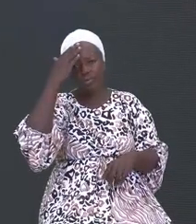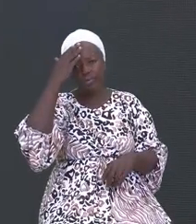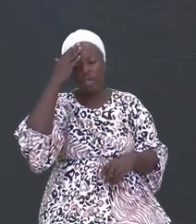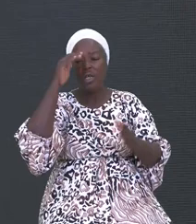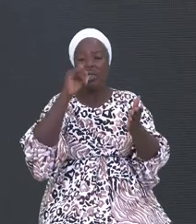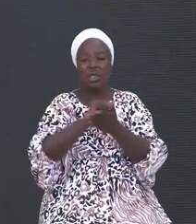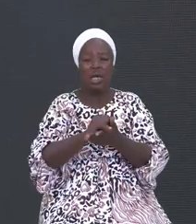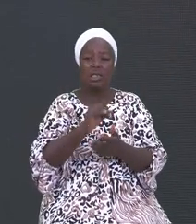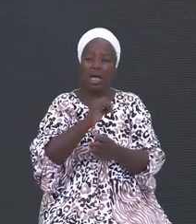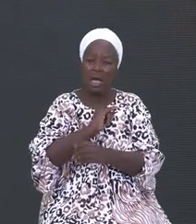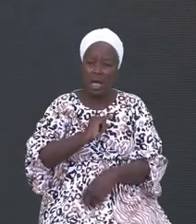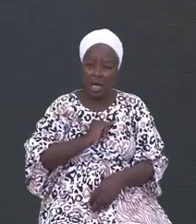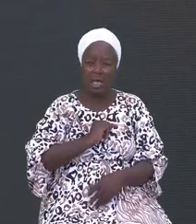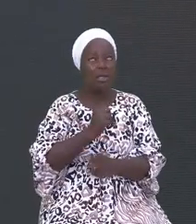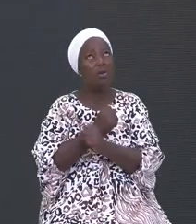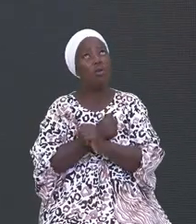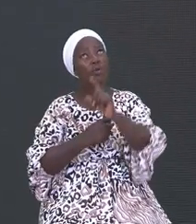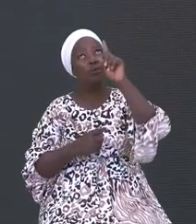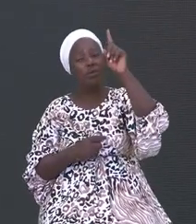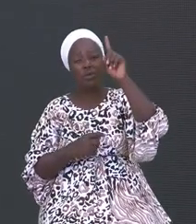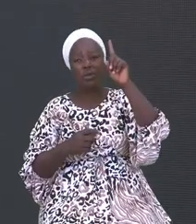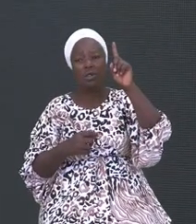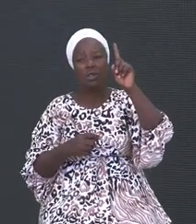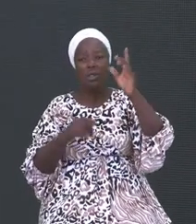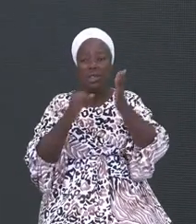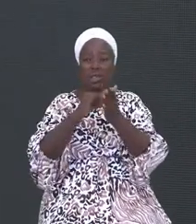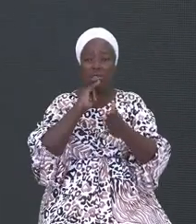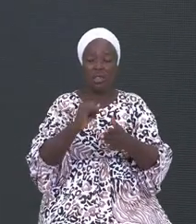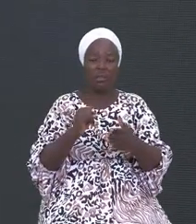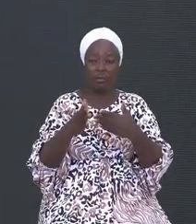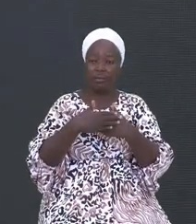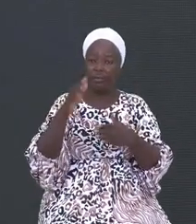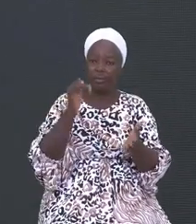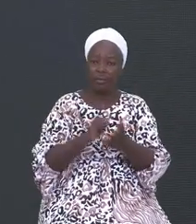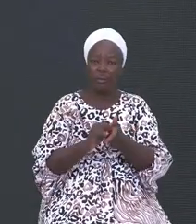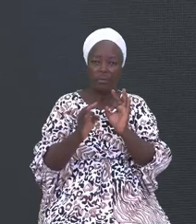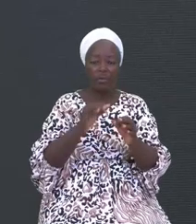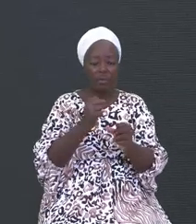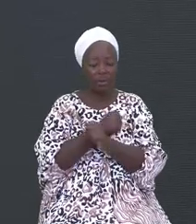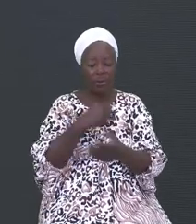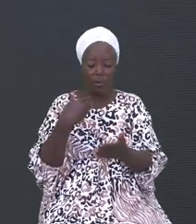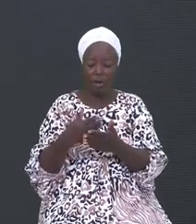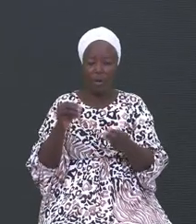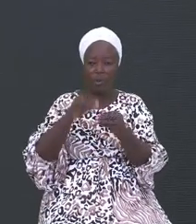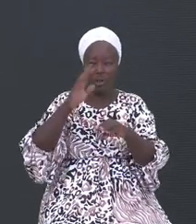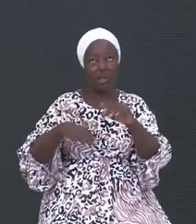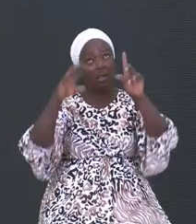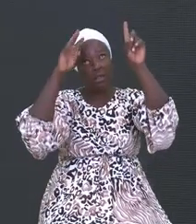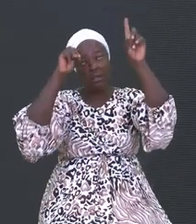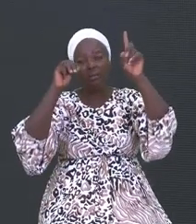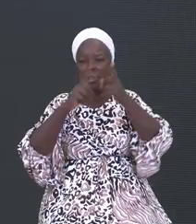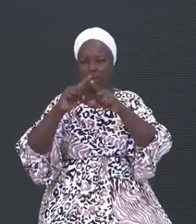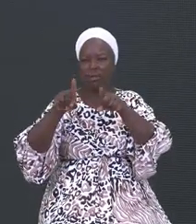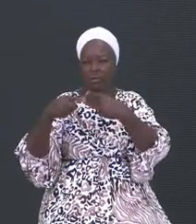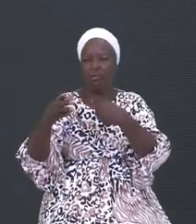that I love thee. It's after that, if you love money more than him, go after your